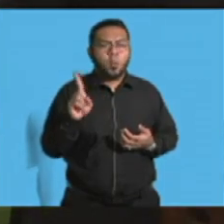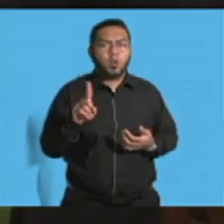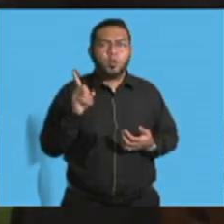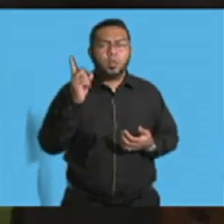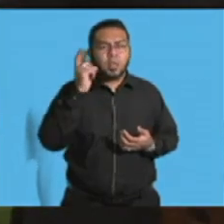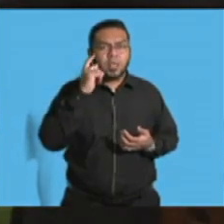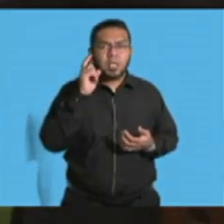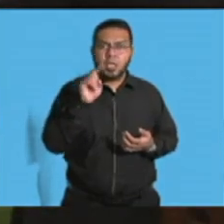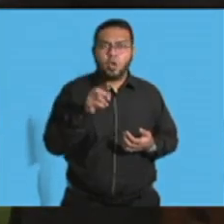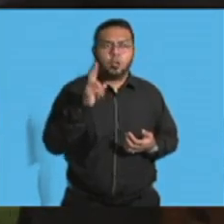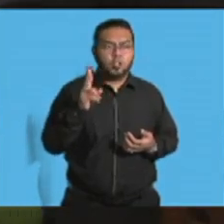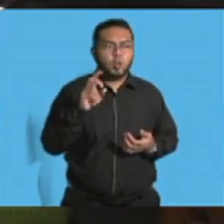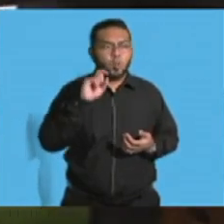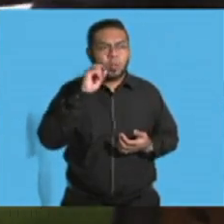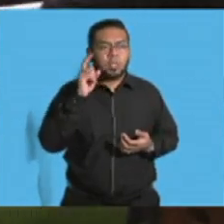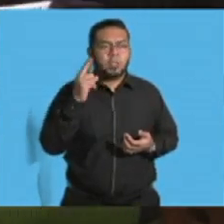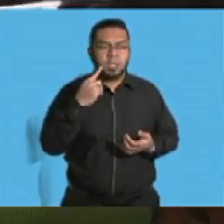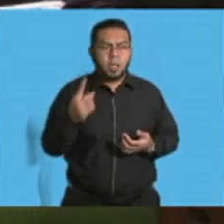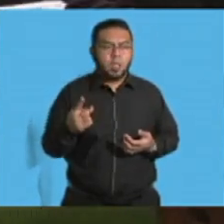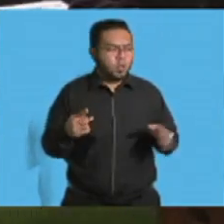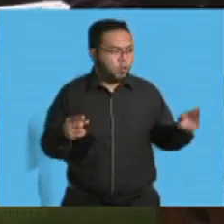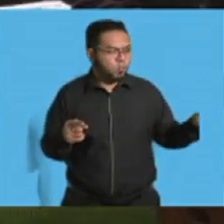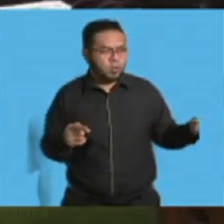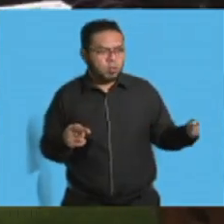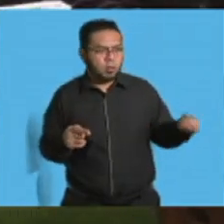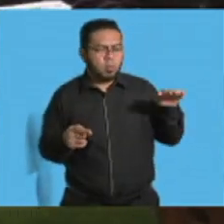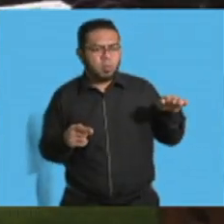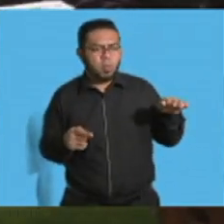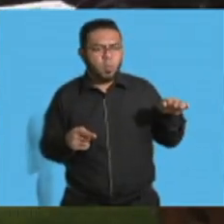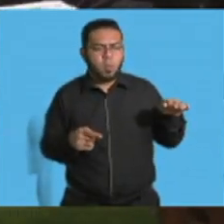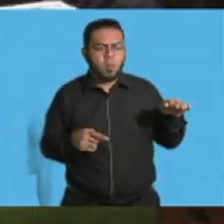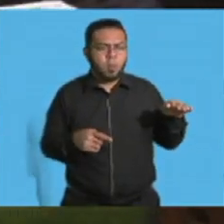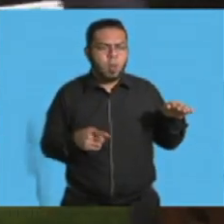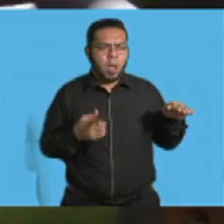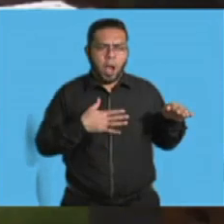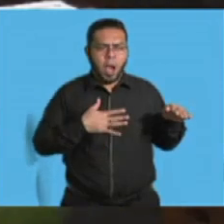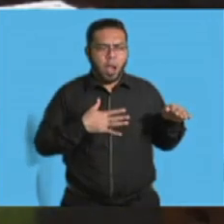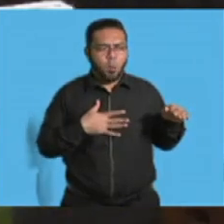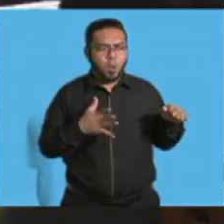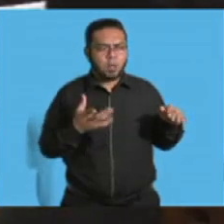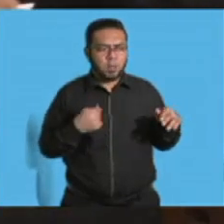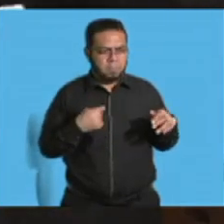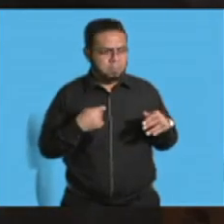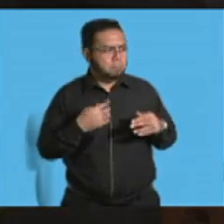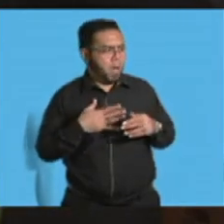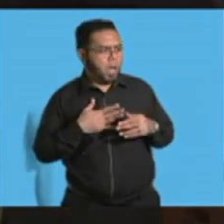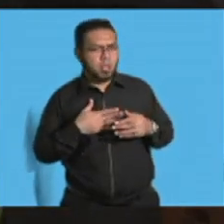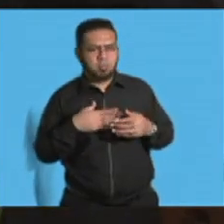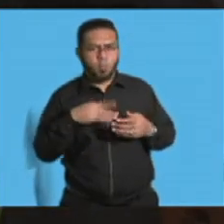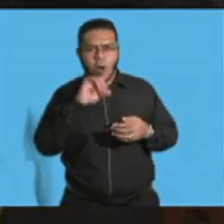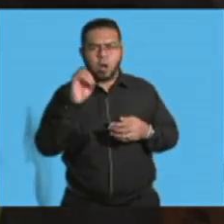say? You put these up by almost 100%, I want my 100% too.